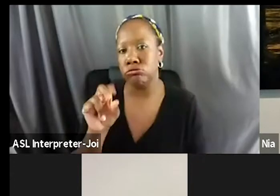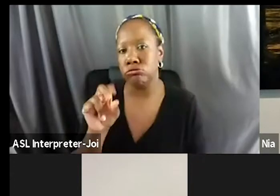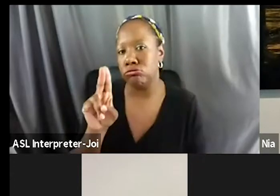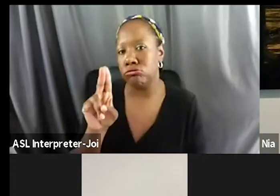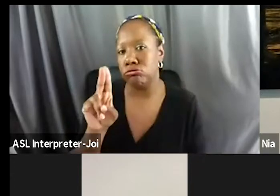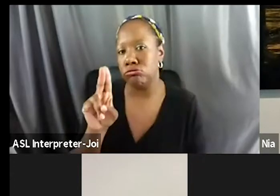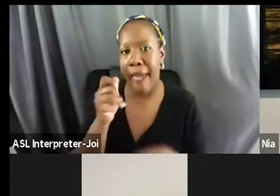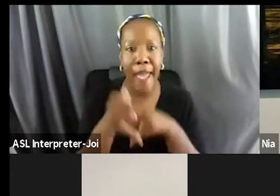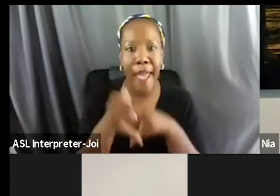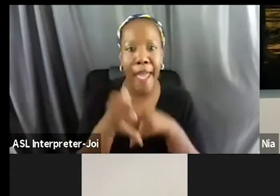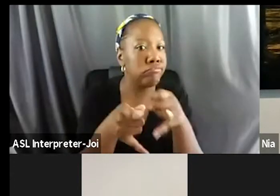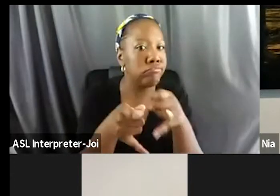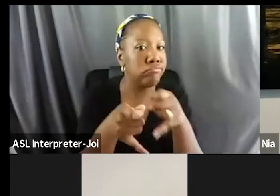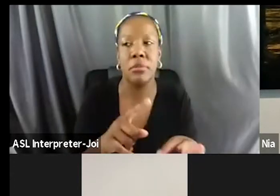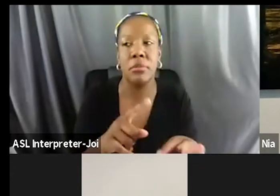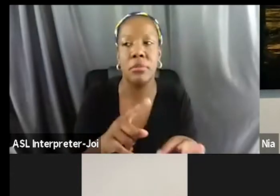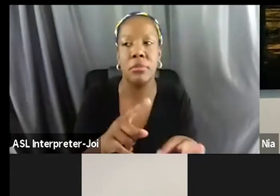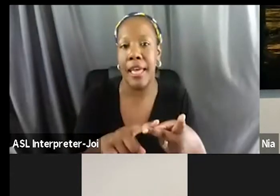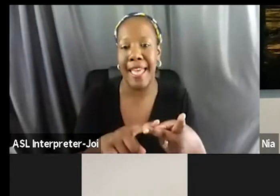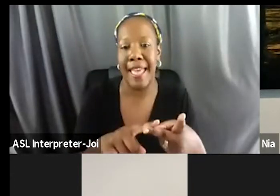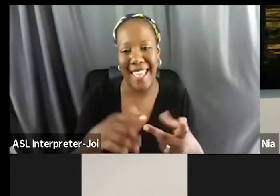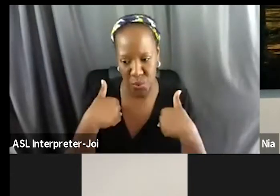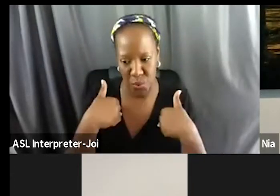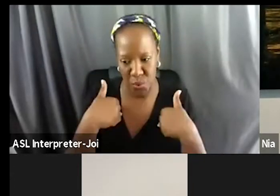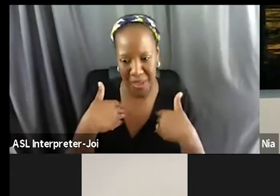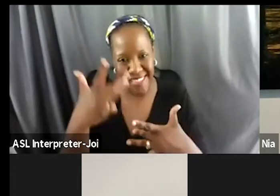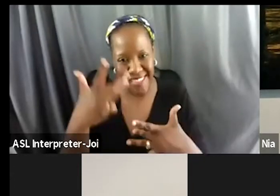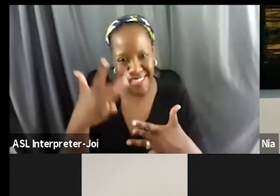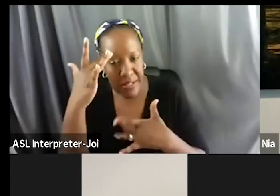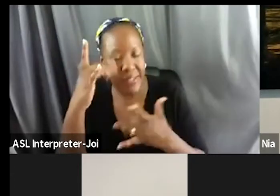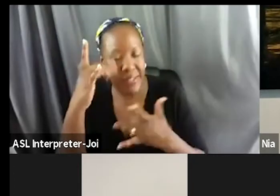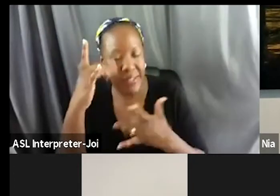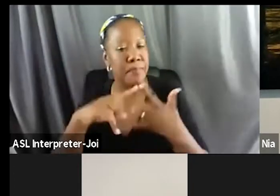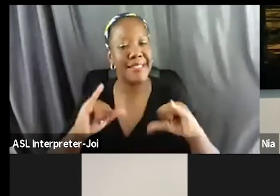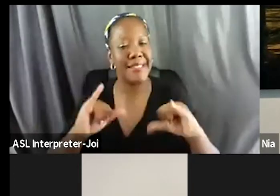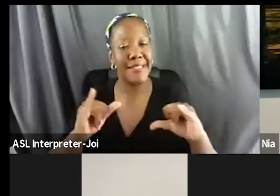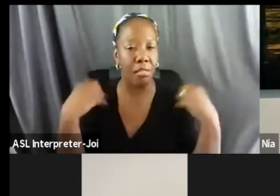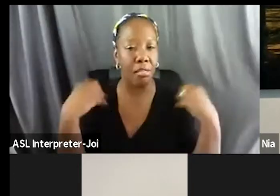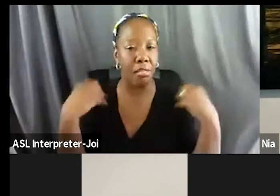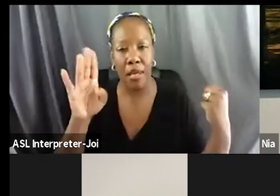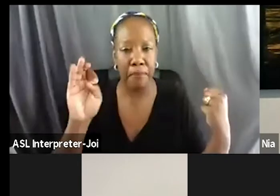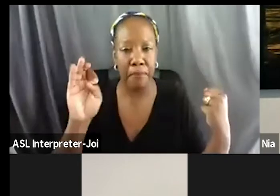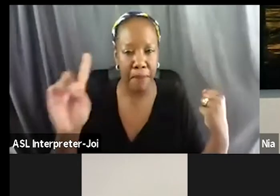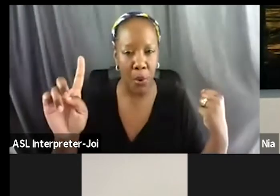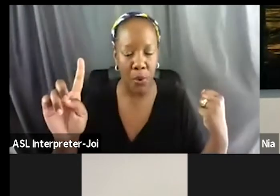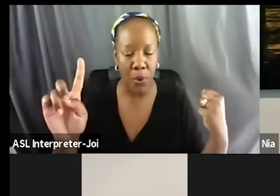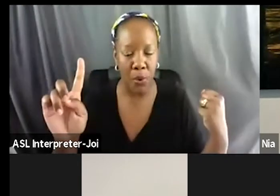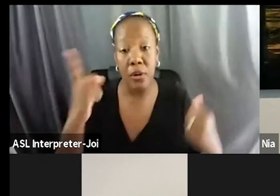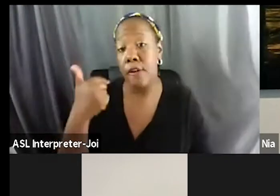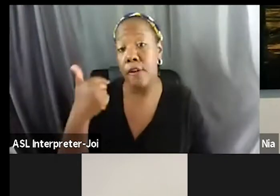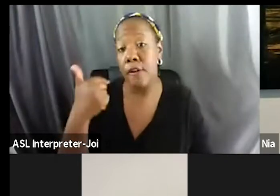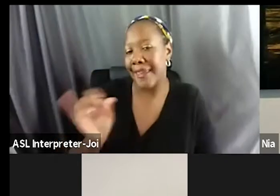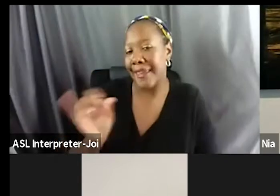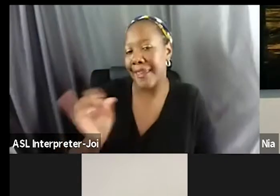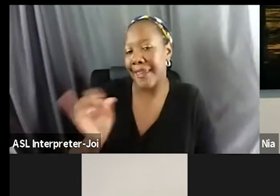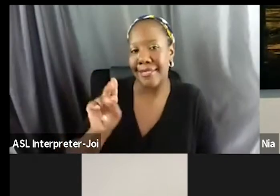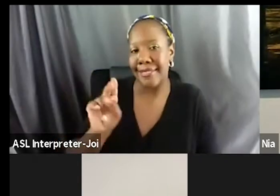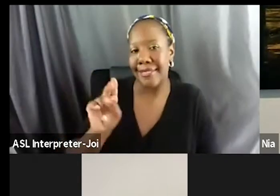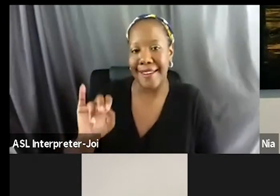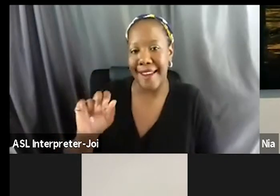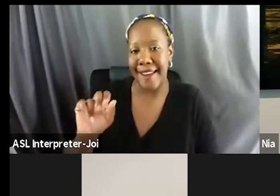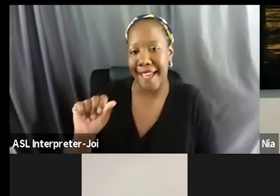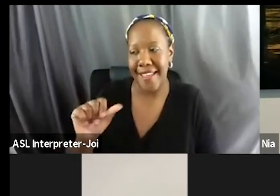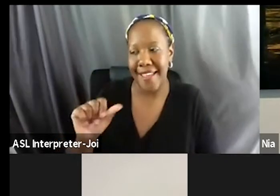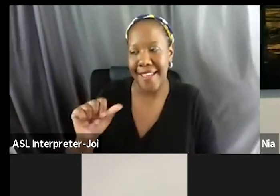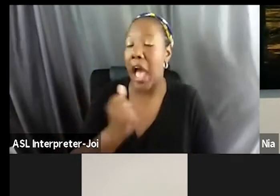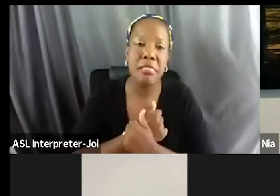And for me, I just became like Naya saying, I loved being out in public because I wear